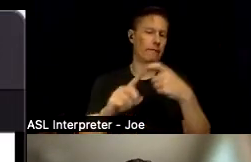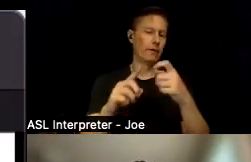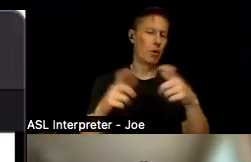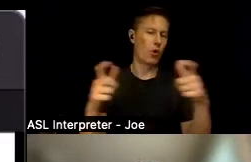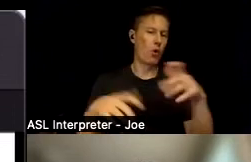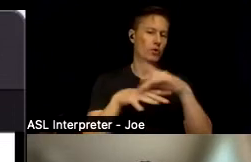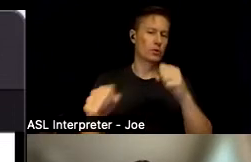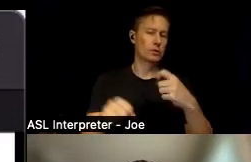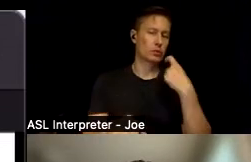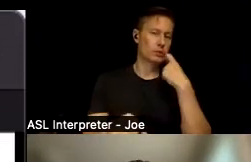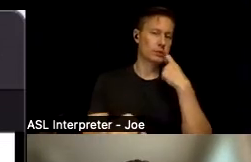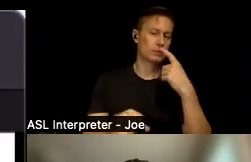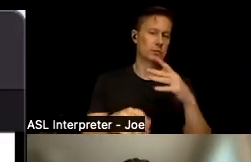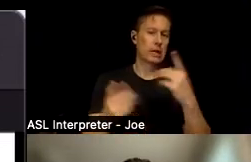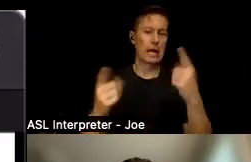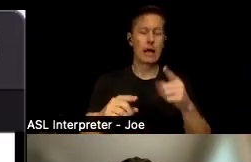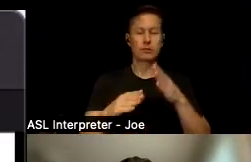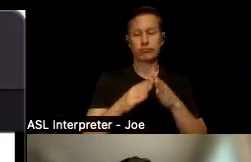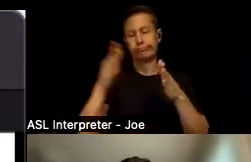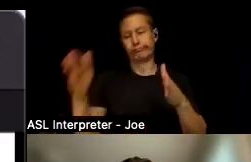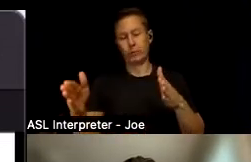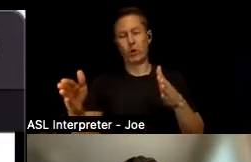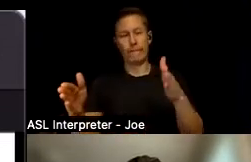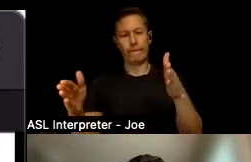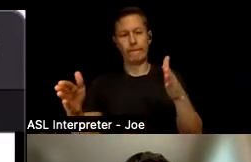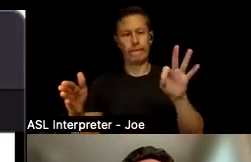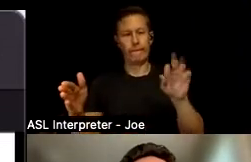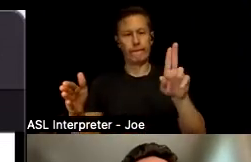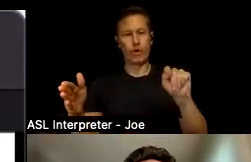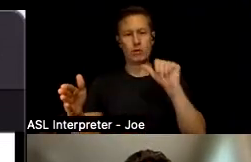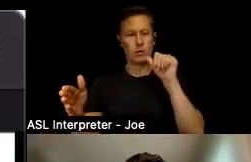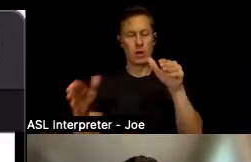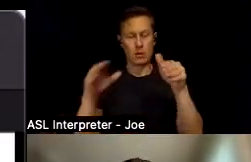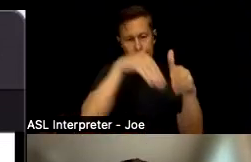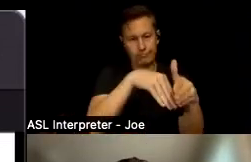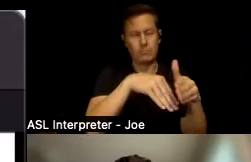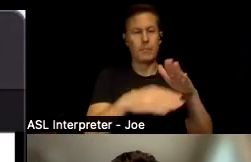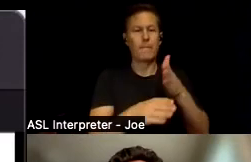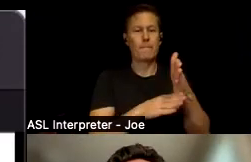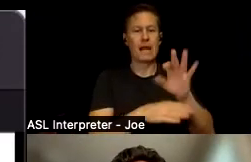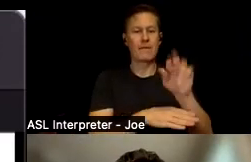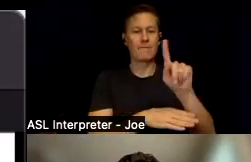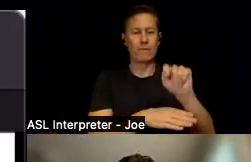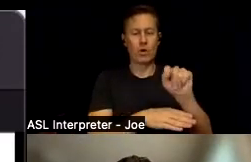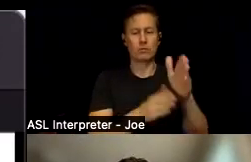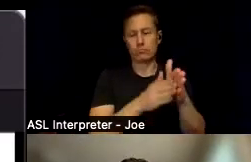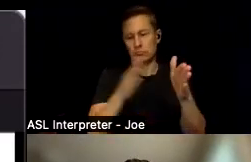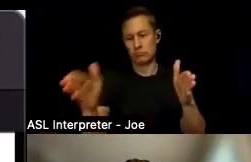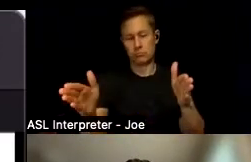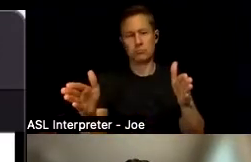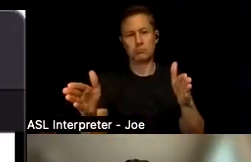California have occurred off the San Andreas fault rather than the main San Andreas fault or faults like the San